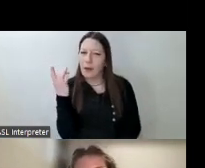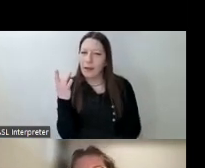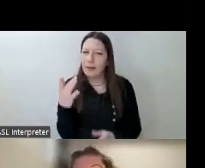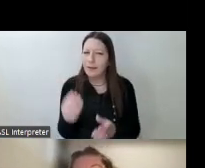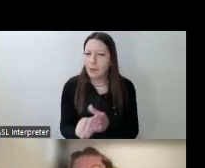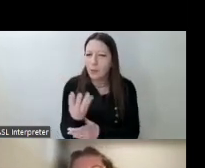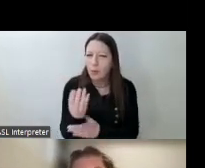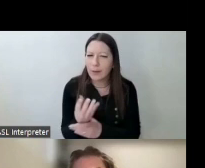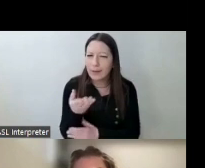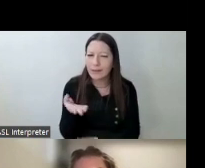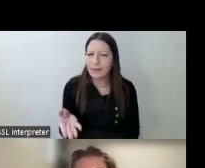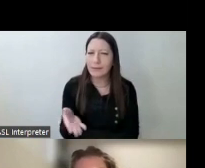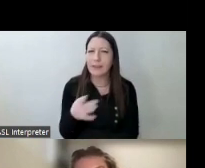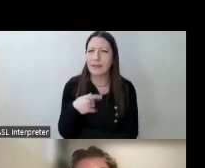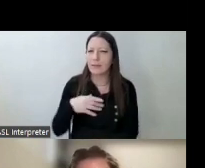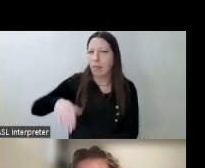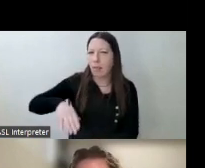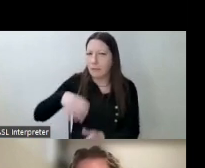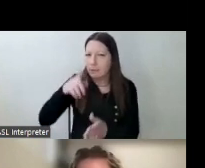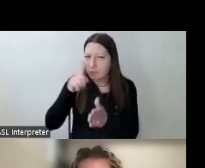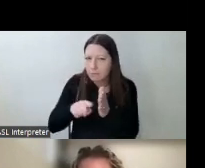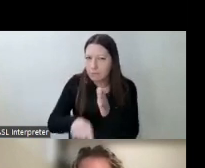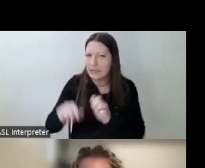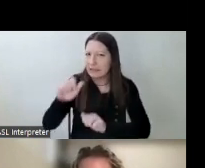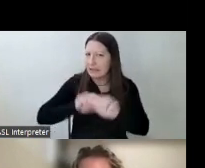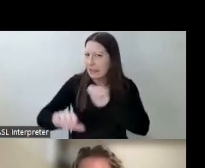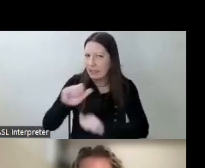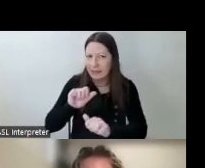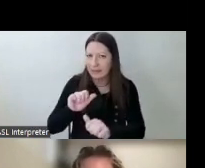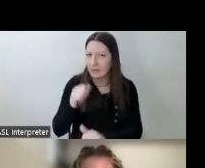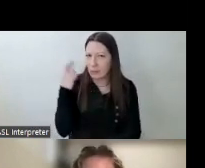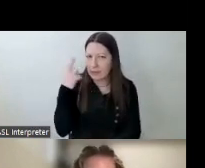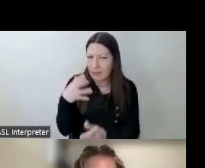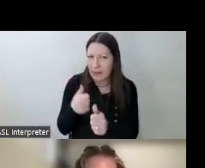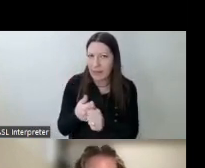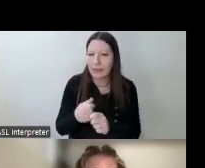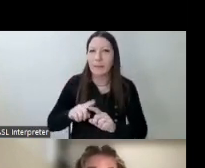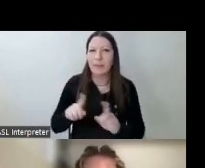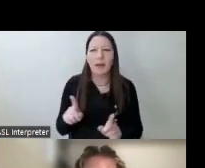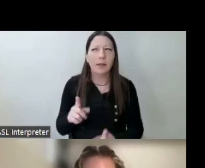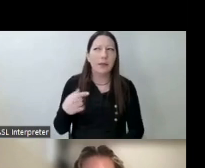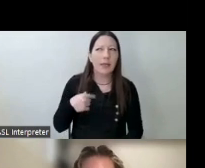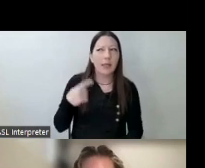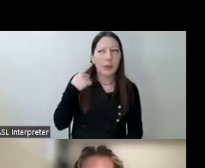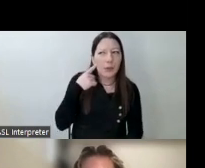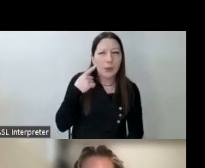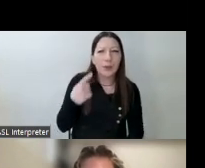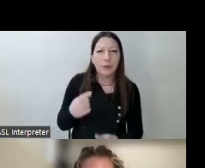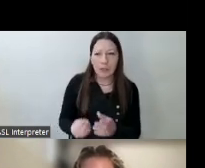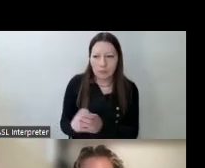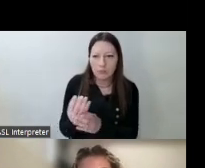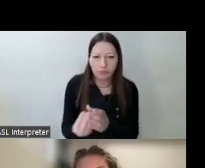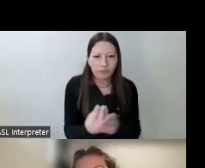humanities. But one of my neighbors had explained to us that the sudden infiltration of these mushrooms was due to spores in the ash from the surrounding